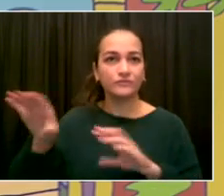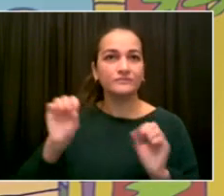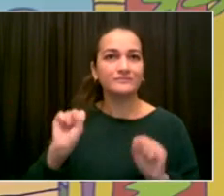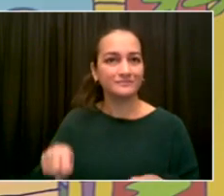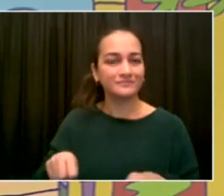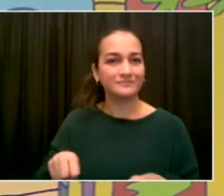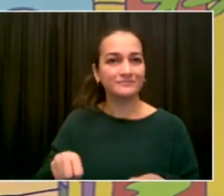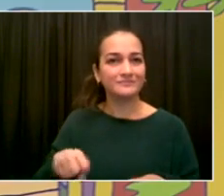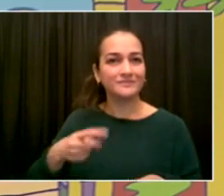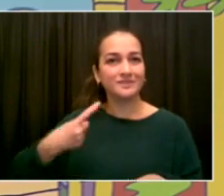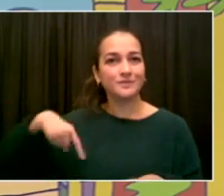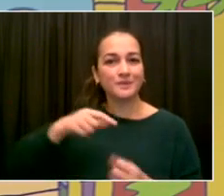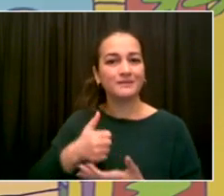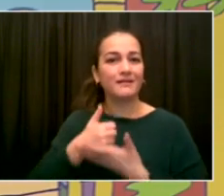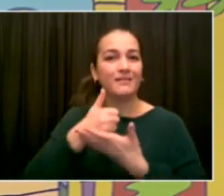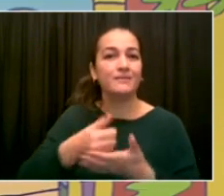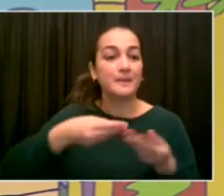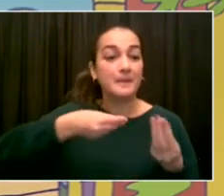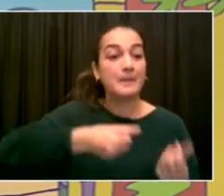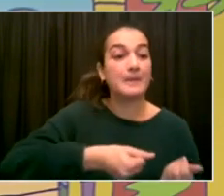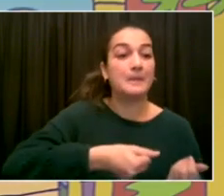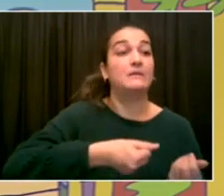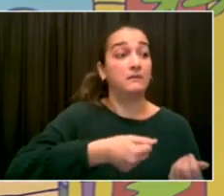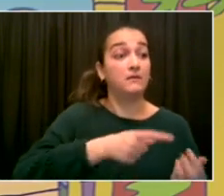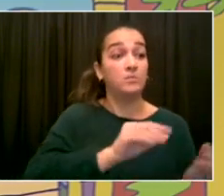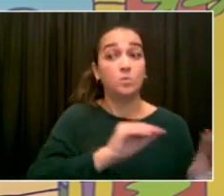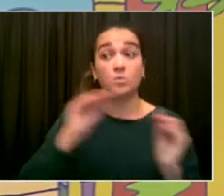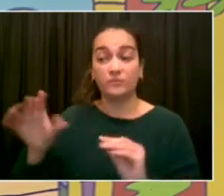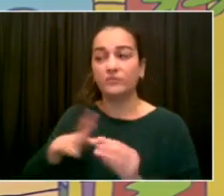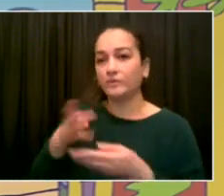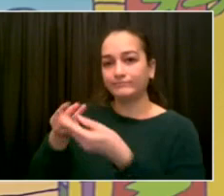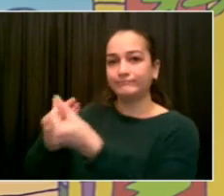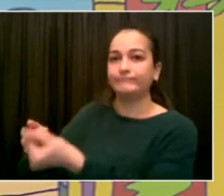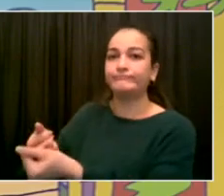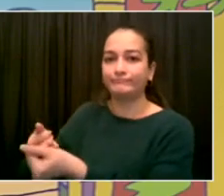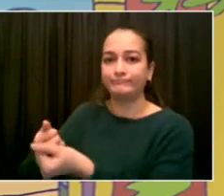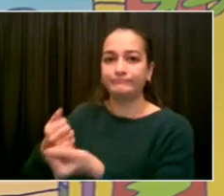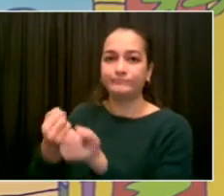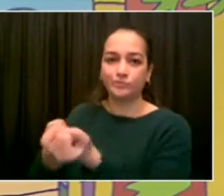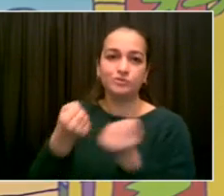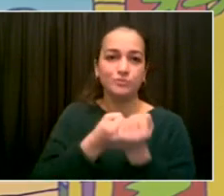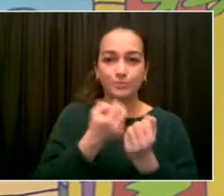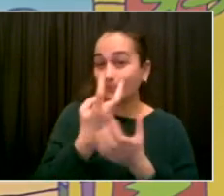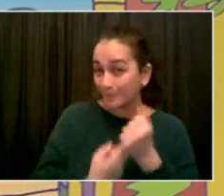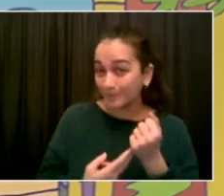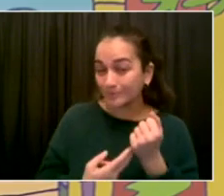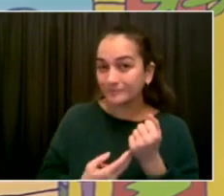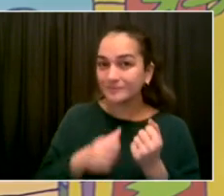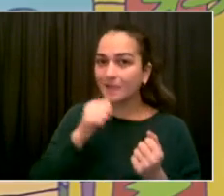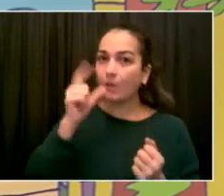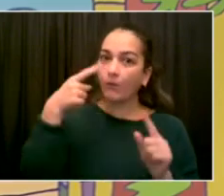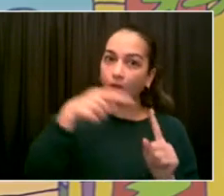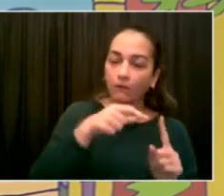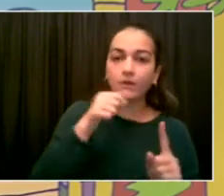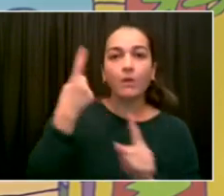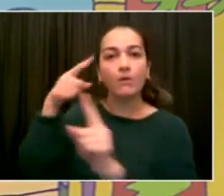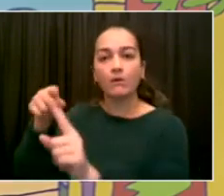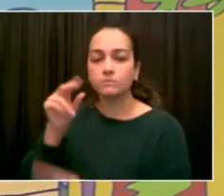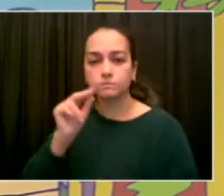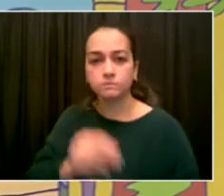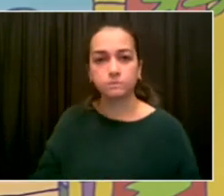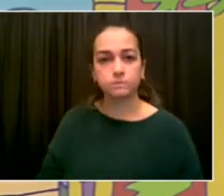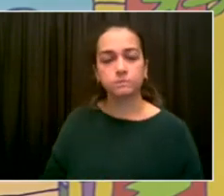into shelter. We were able to get to permanent affordable housing. And we've been building at a record rate permanent affordable